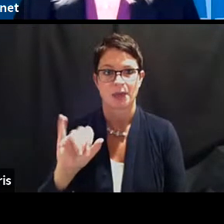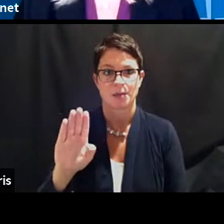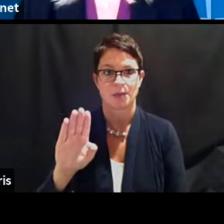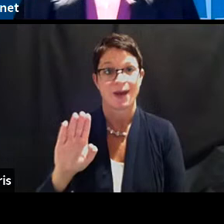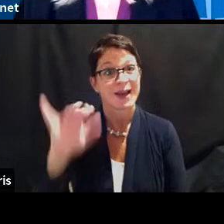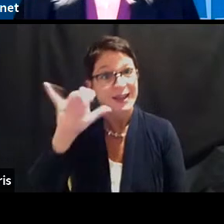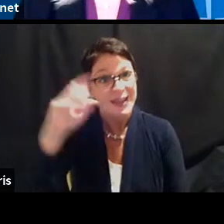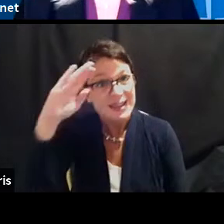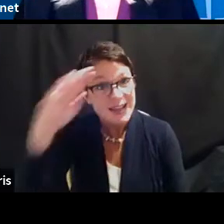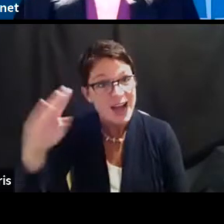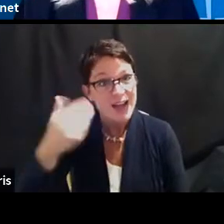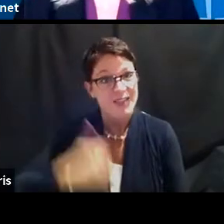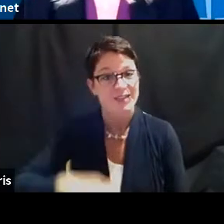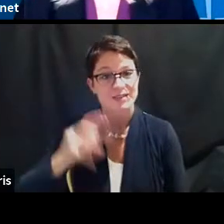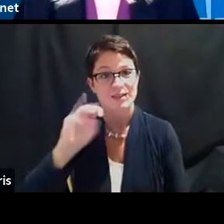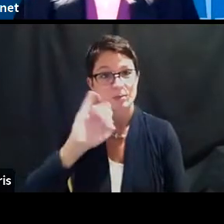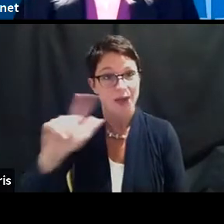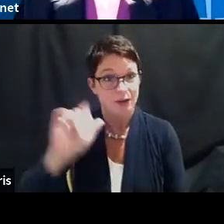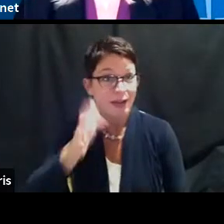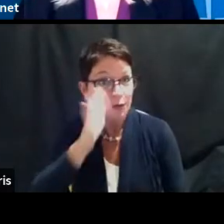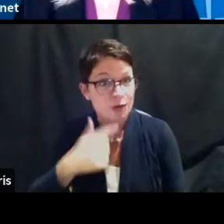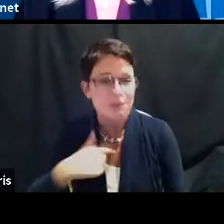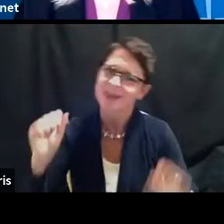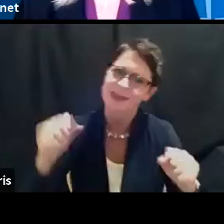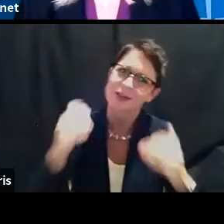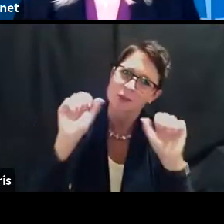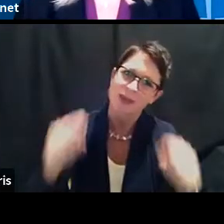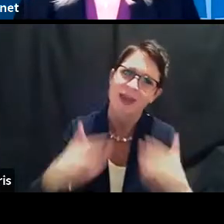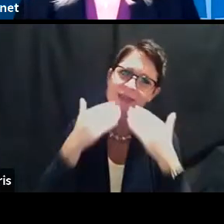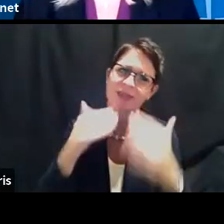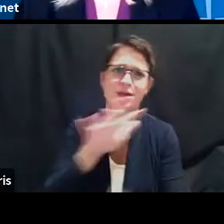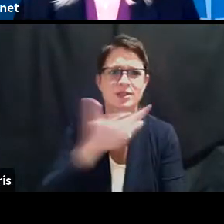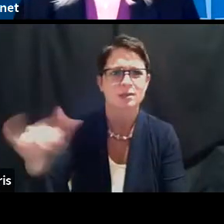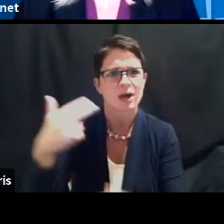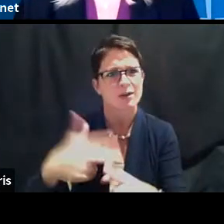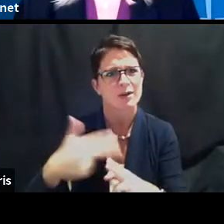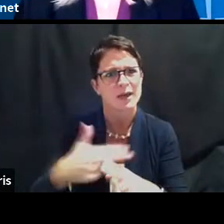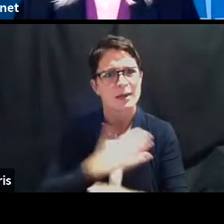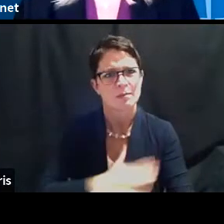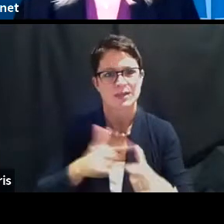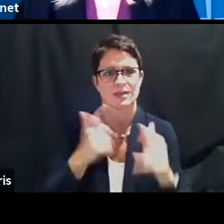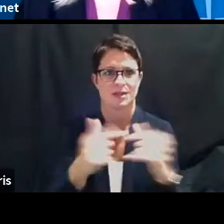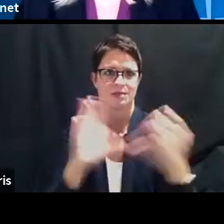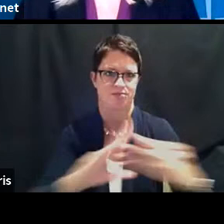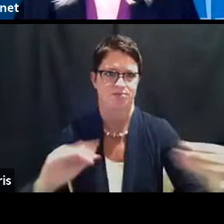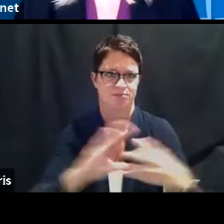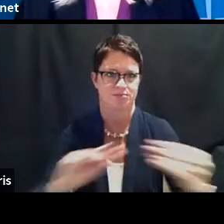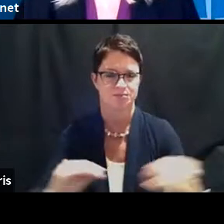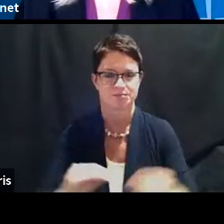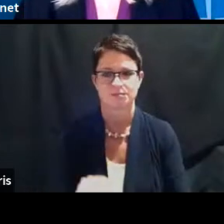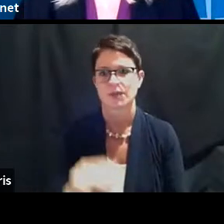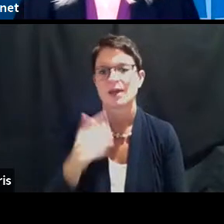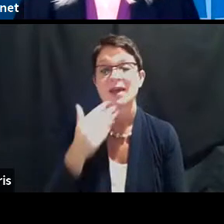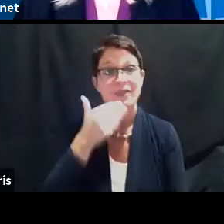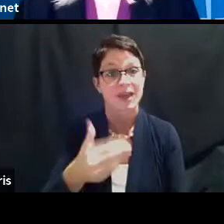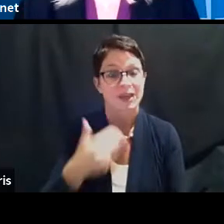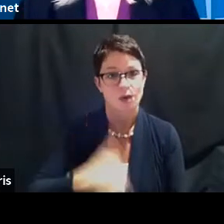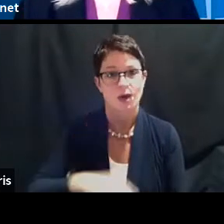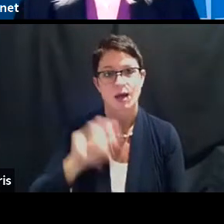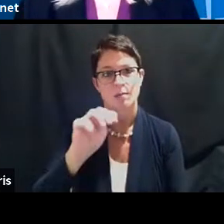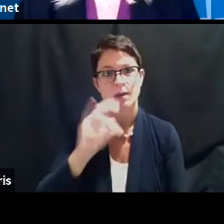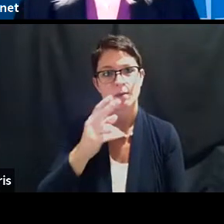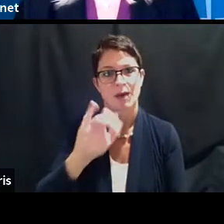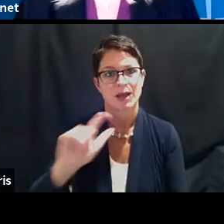Yes, hi, this is Michael. Can you hear me? Yes, we can. Thank you. Please spell your name for the stenographer and then give us your comments. Thank you. My name is